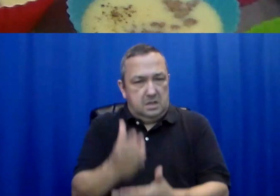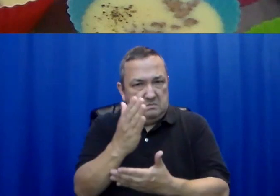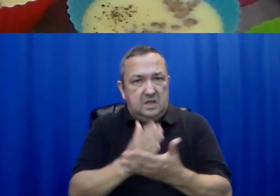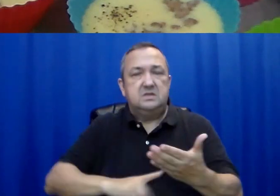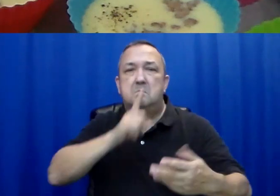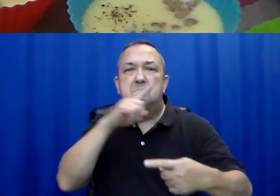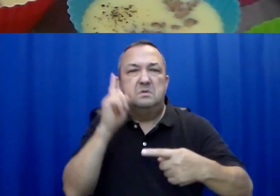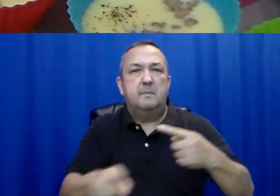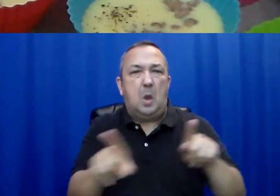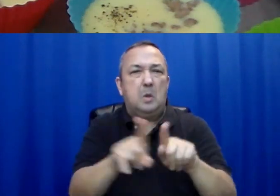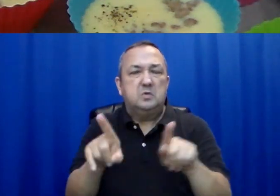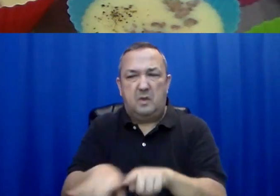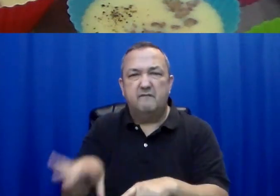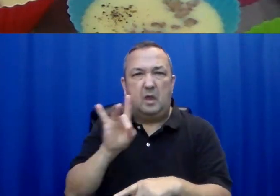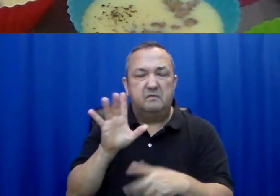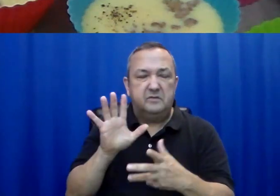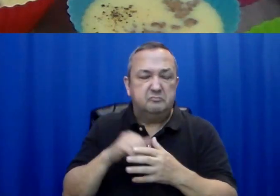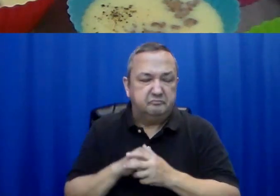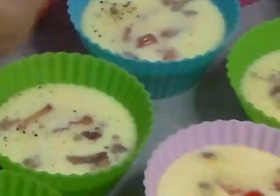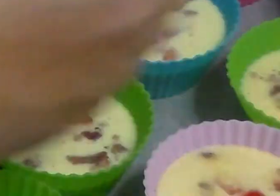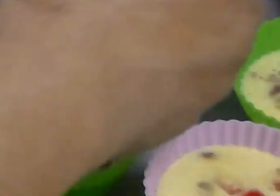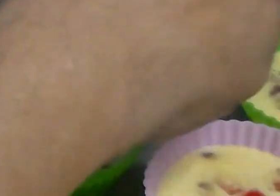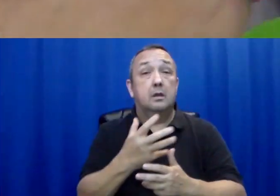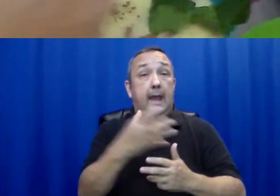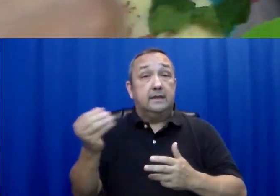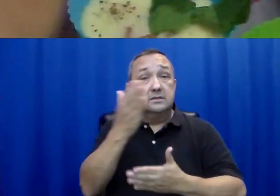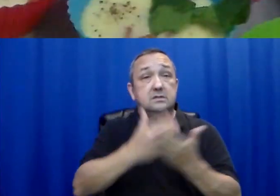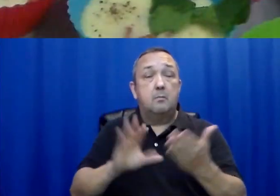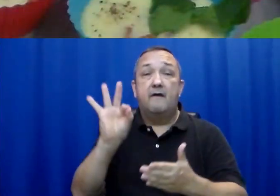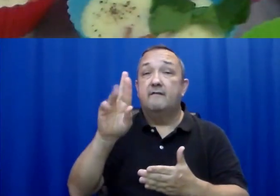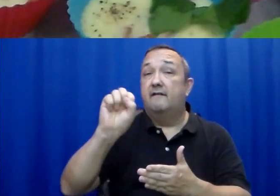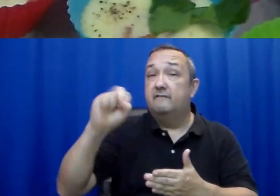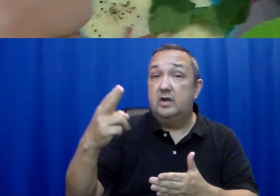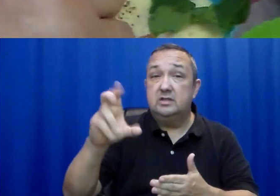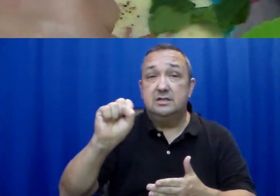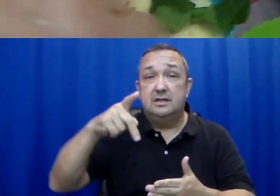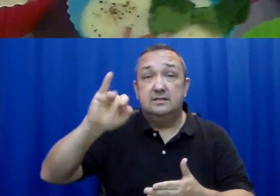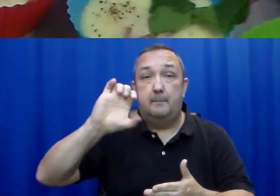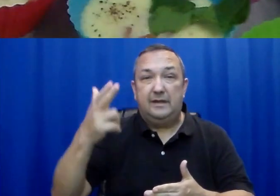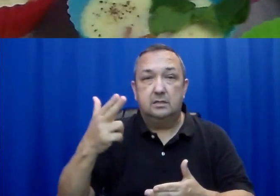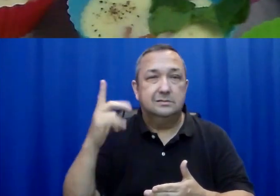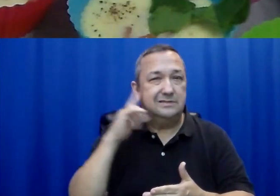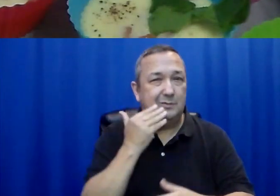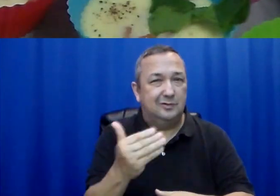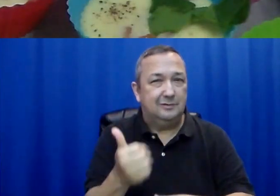I think I'll add some tomatoes that I had left in the fridge I found, and some fresh spinach leaves. Sounds good.